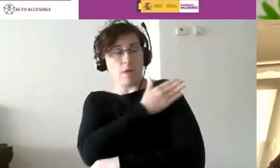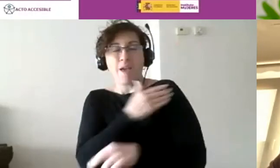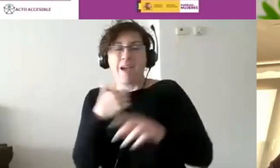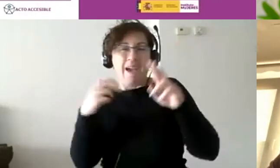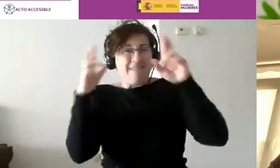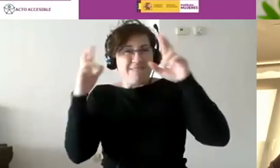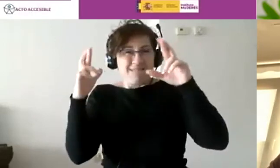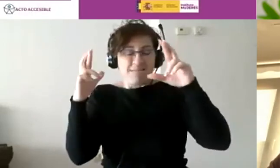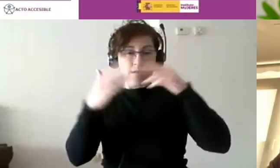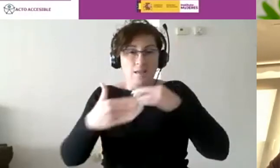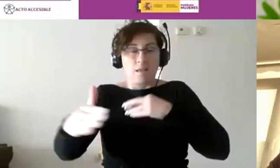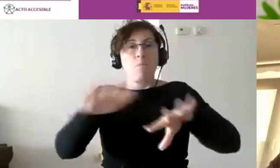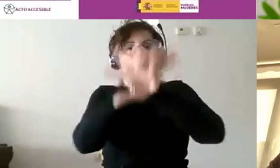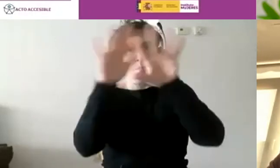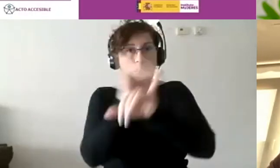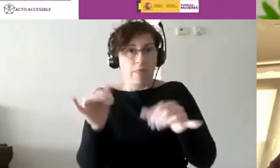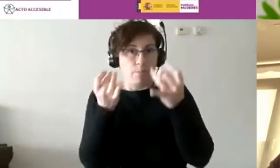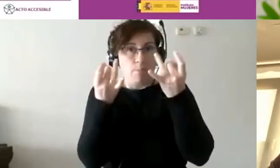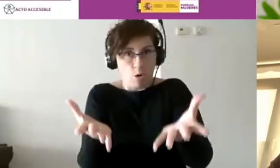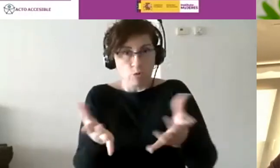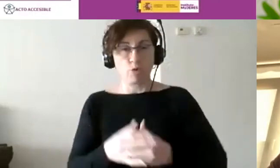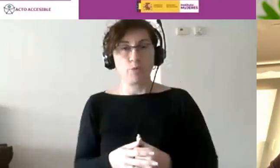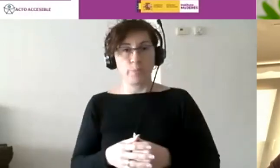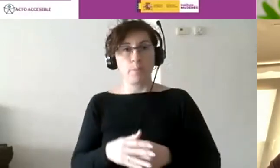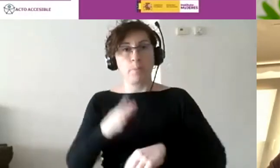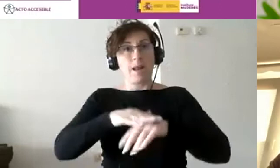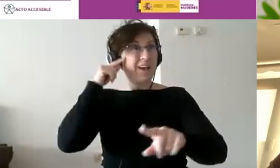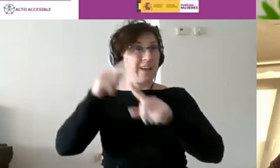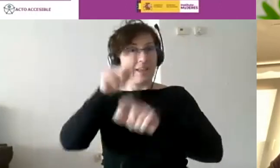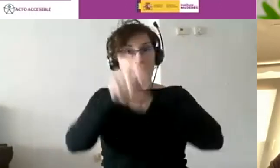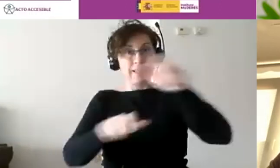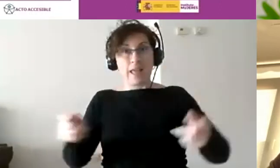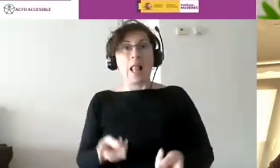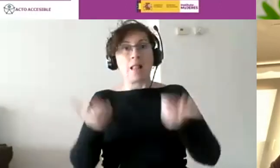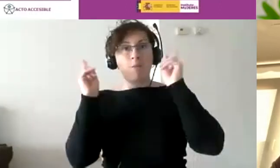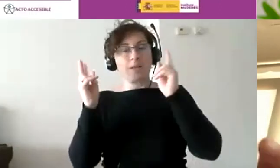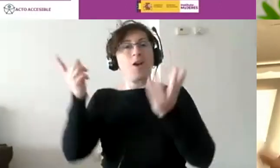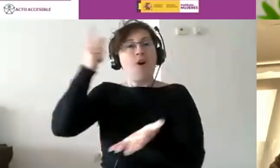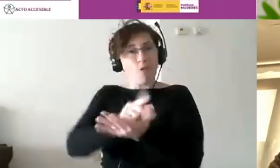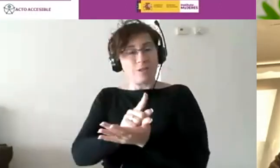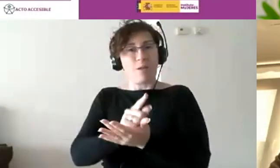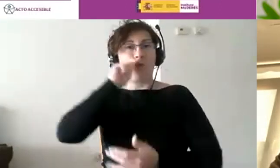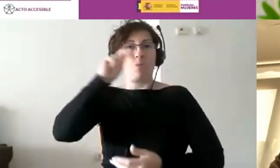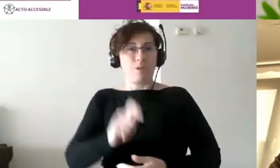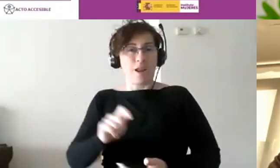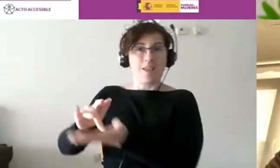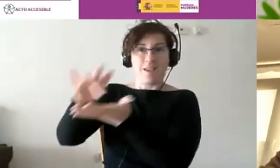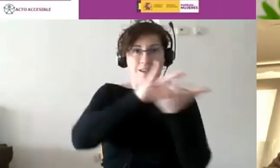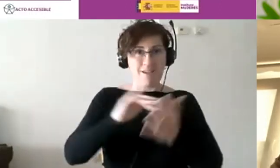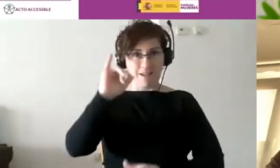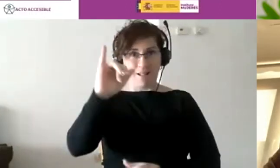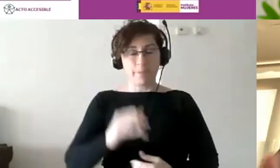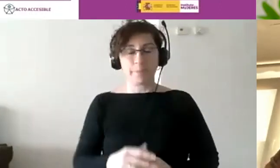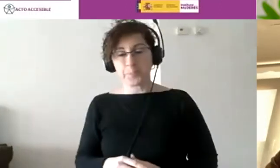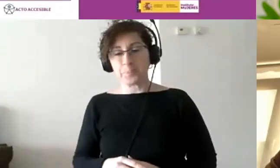CERMI to support people with disabilities. So my greatest peace wishes, and I hope that